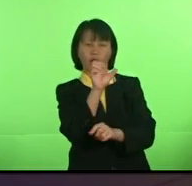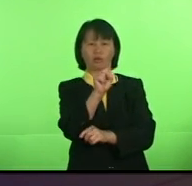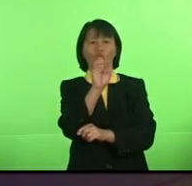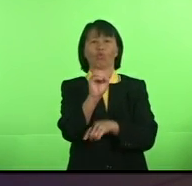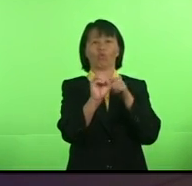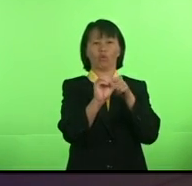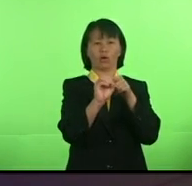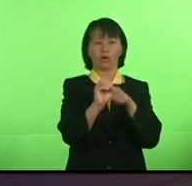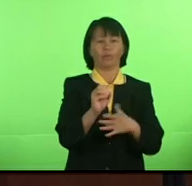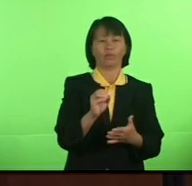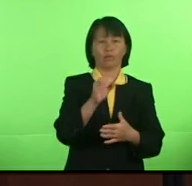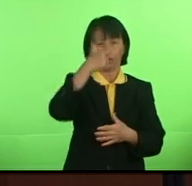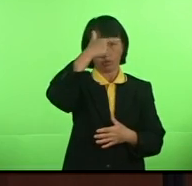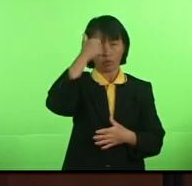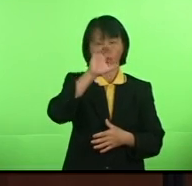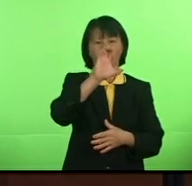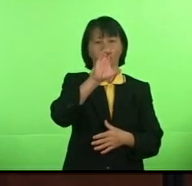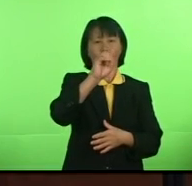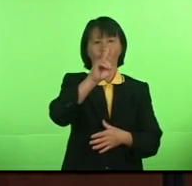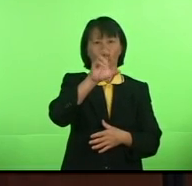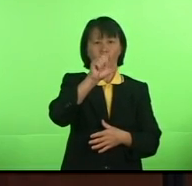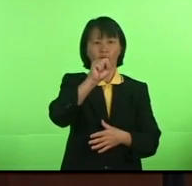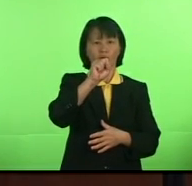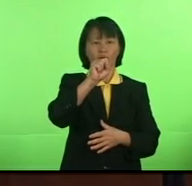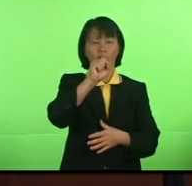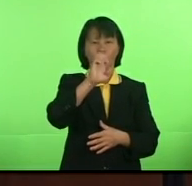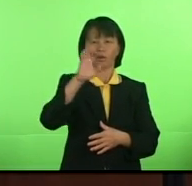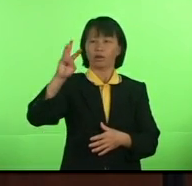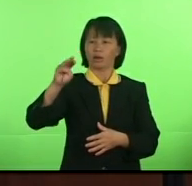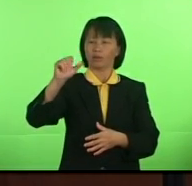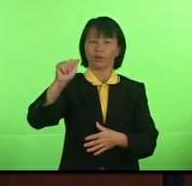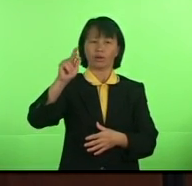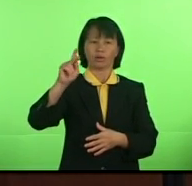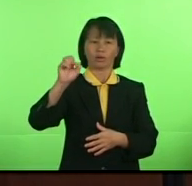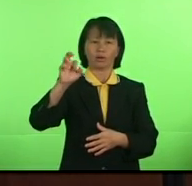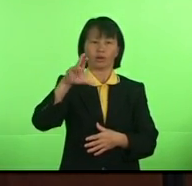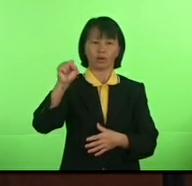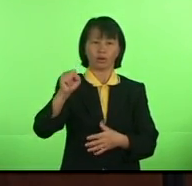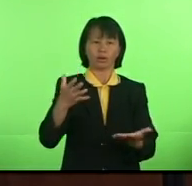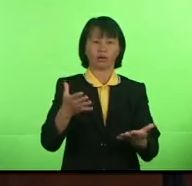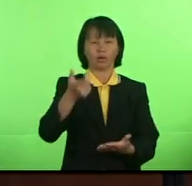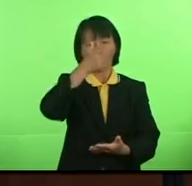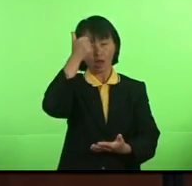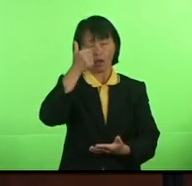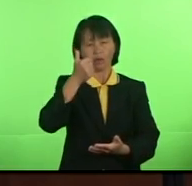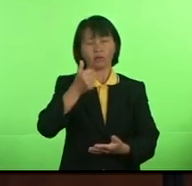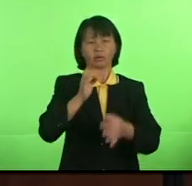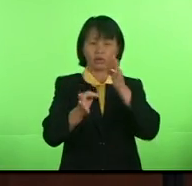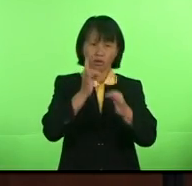can use? But, because, as, if, because, the reason,